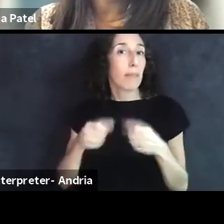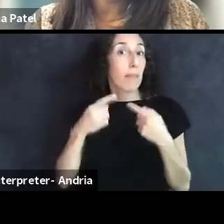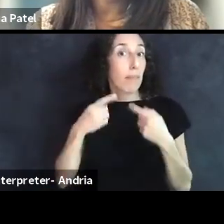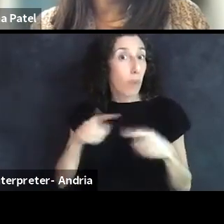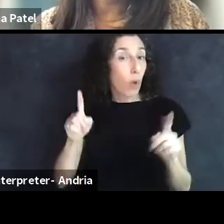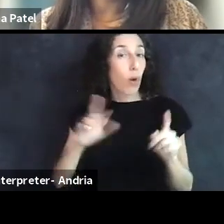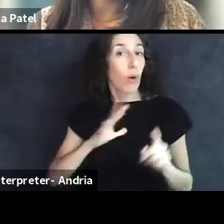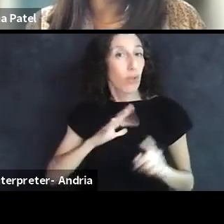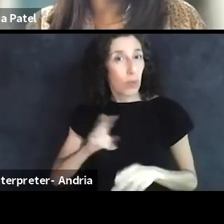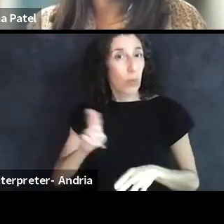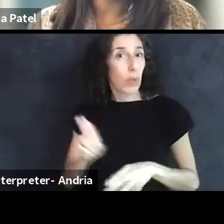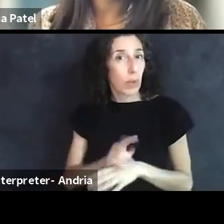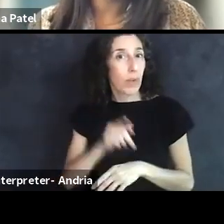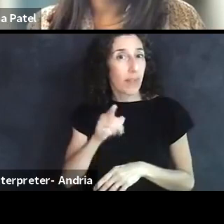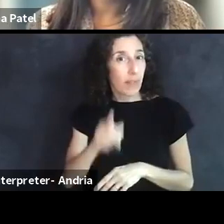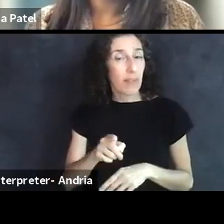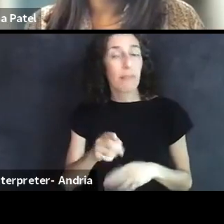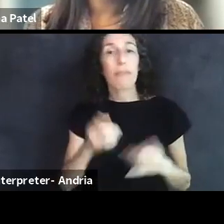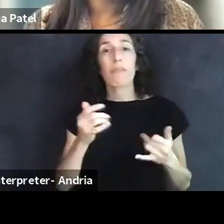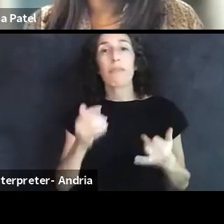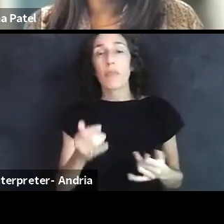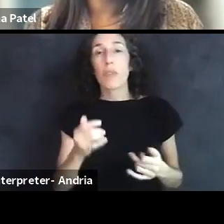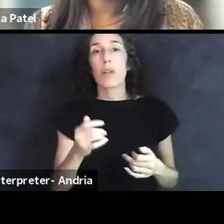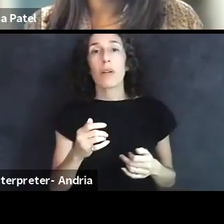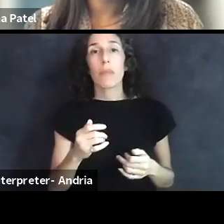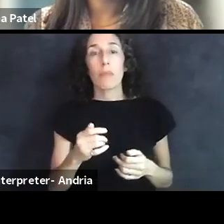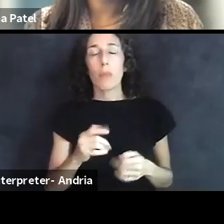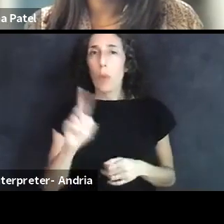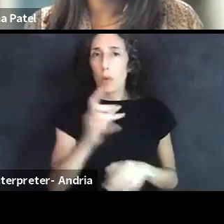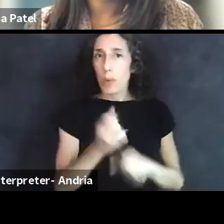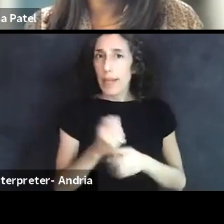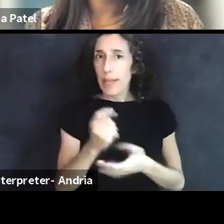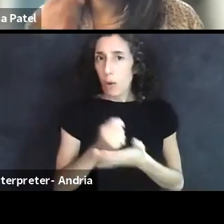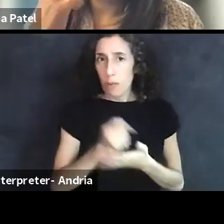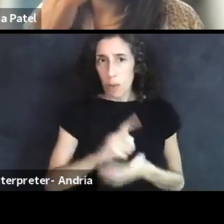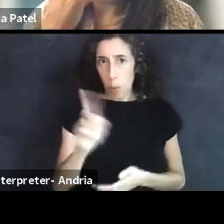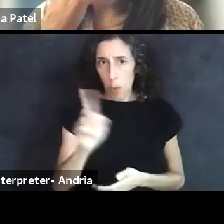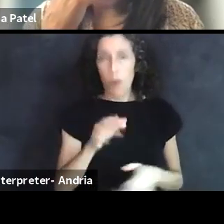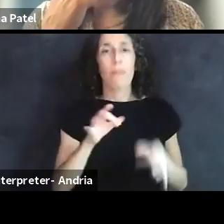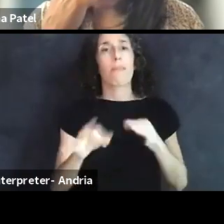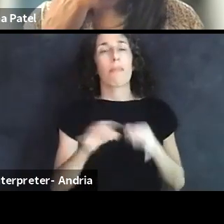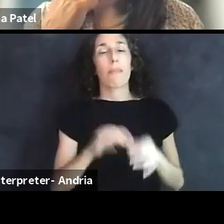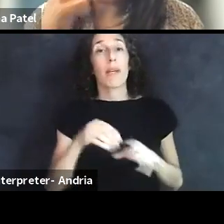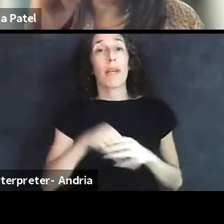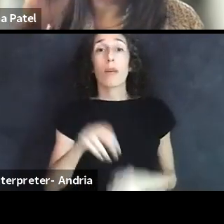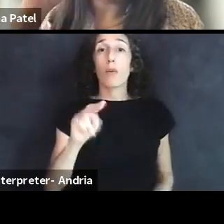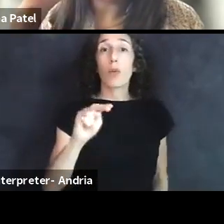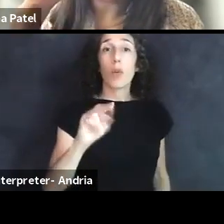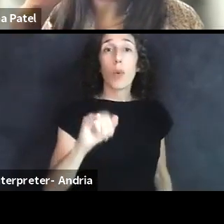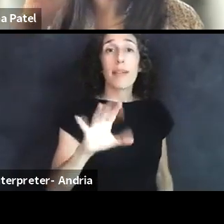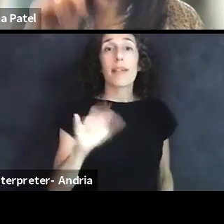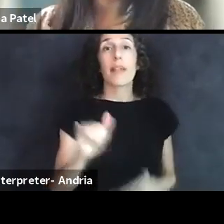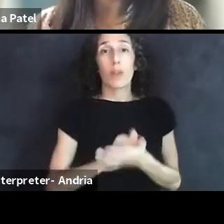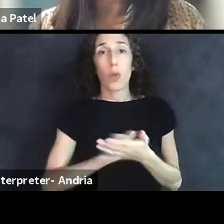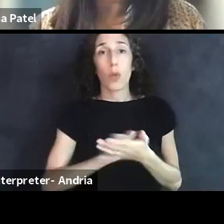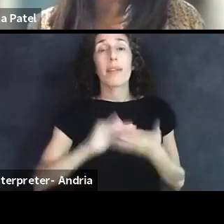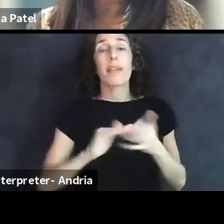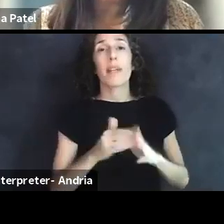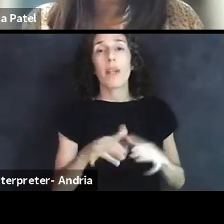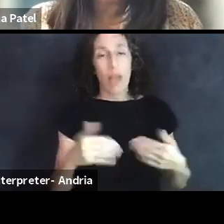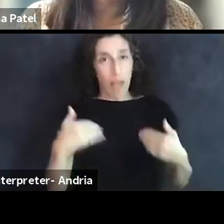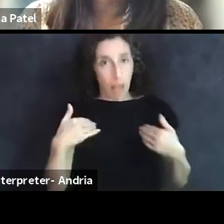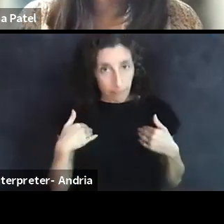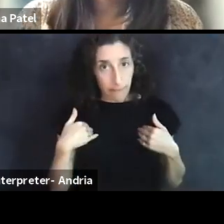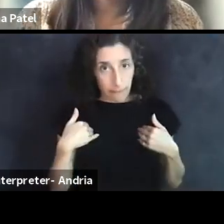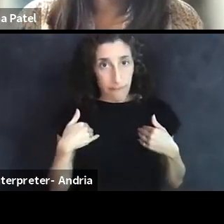lucky in New York City. There are quite a number of specialty places that do this type of treatment, that some of which have